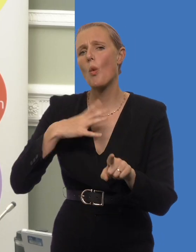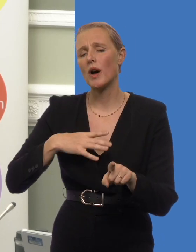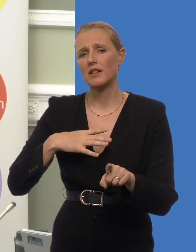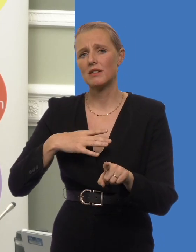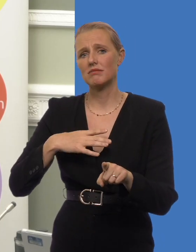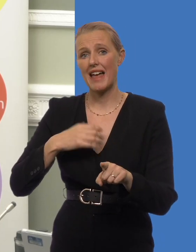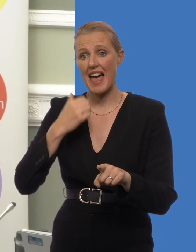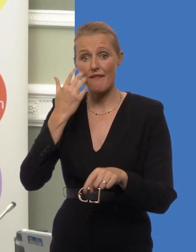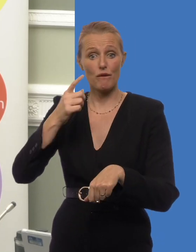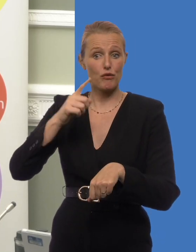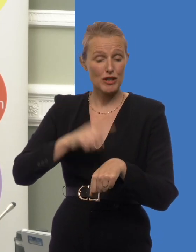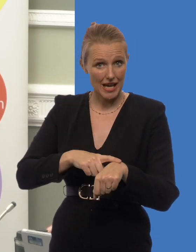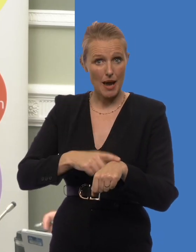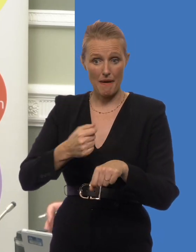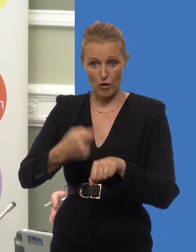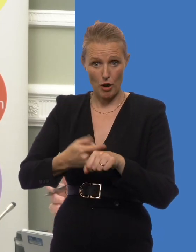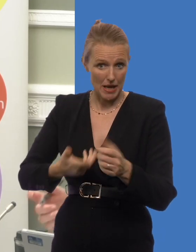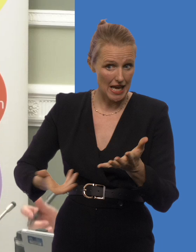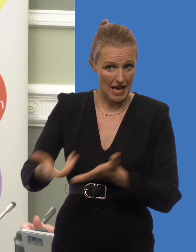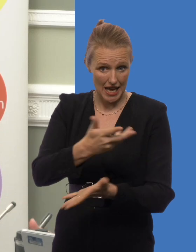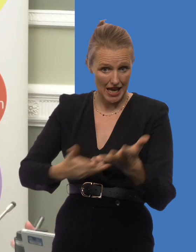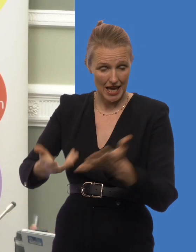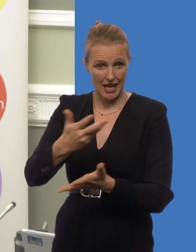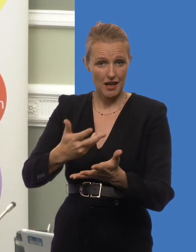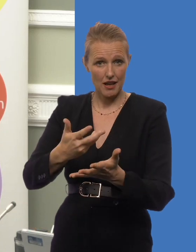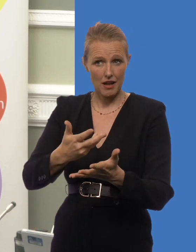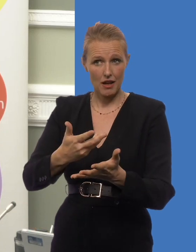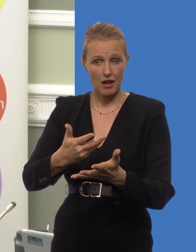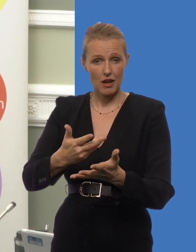in relation to the